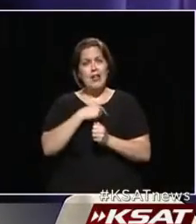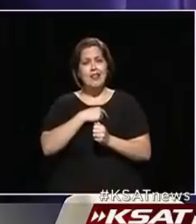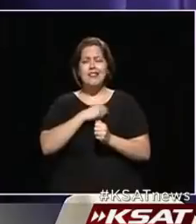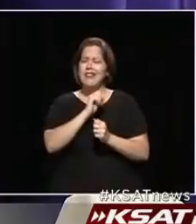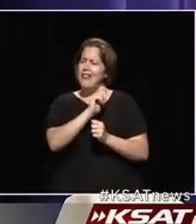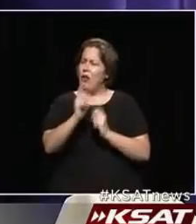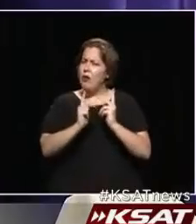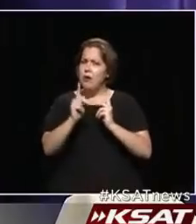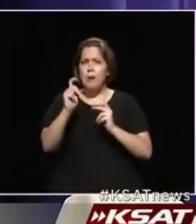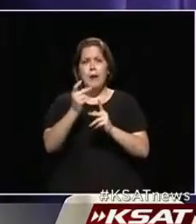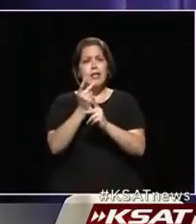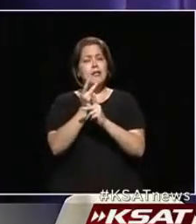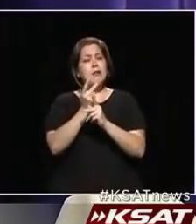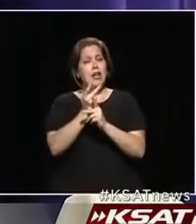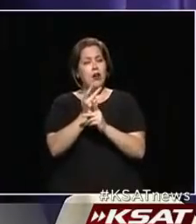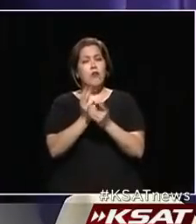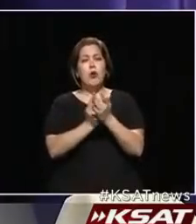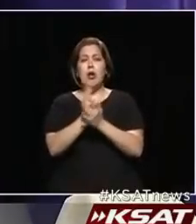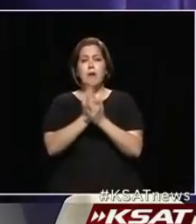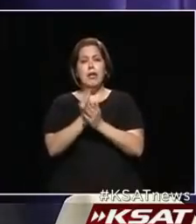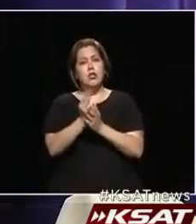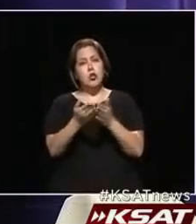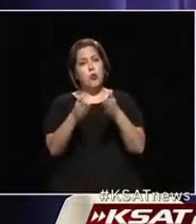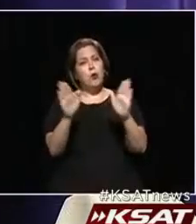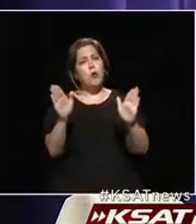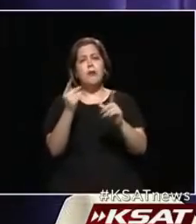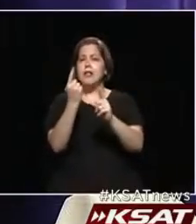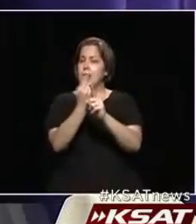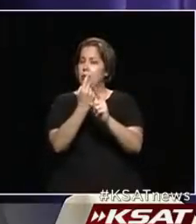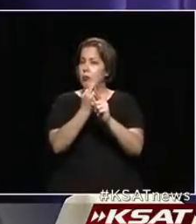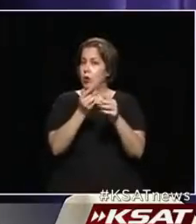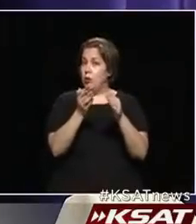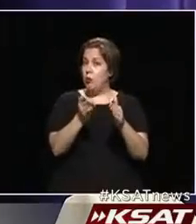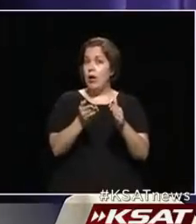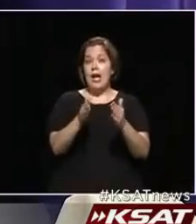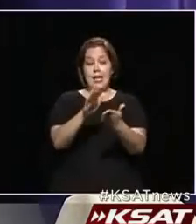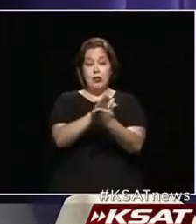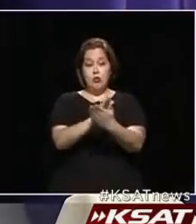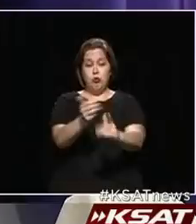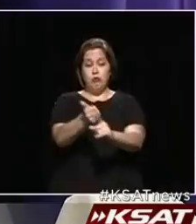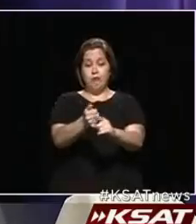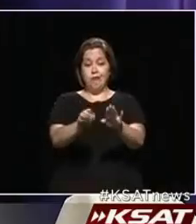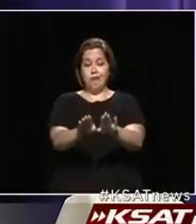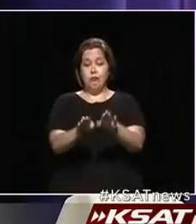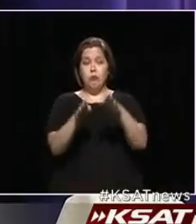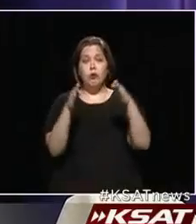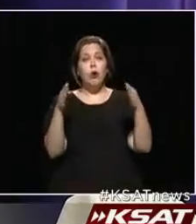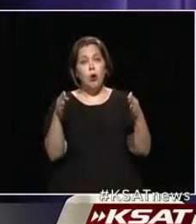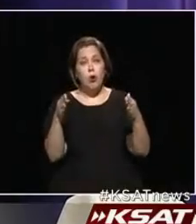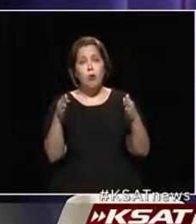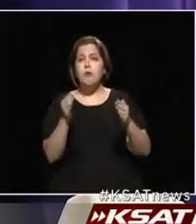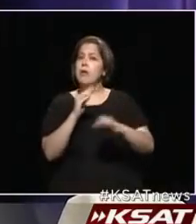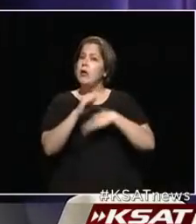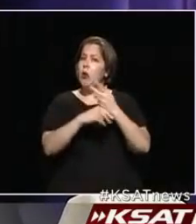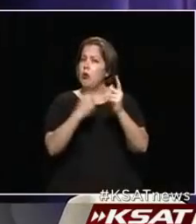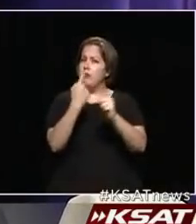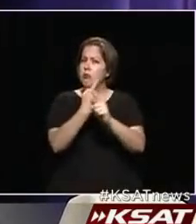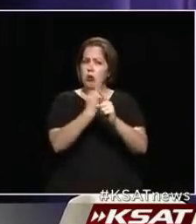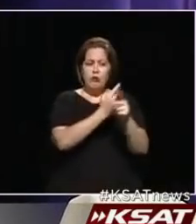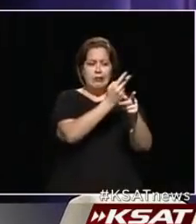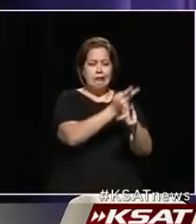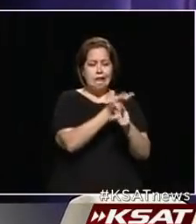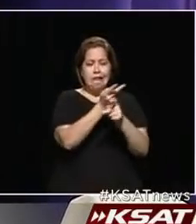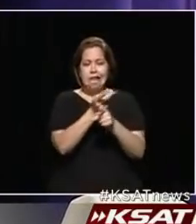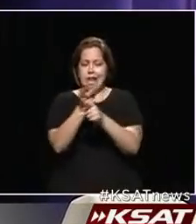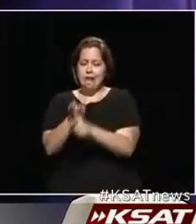careful in making sure we do this the right way. And then as we open schools, that we take all the precautions necessary to